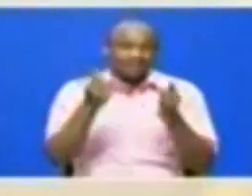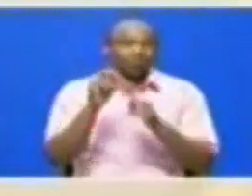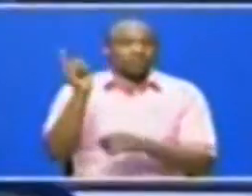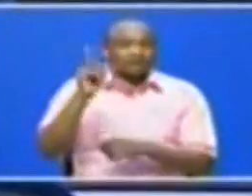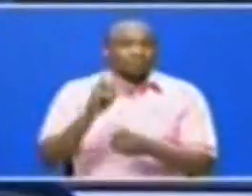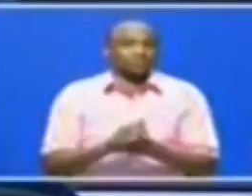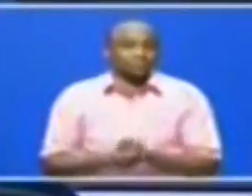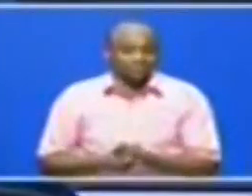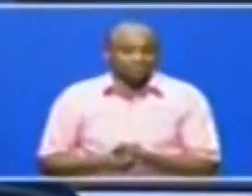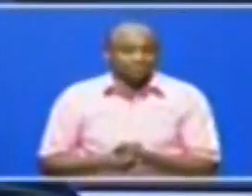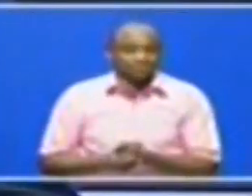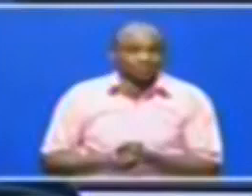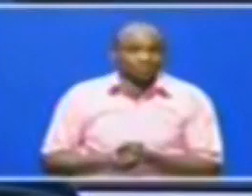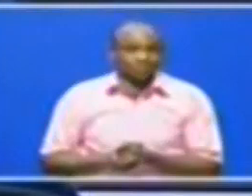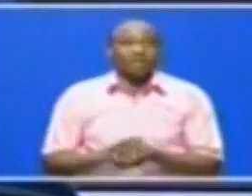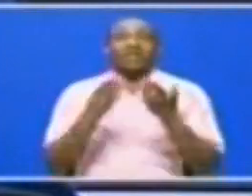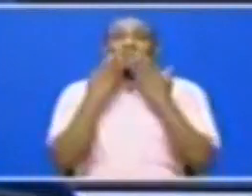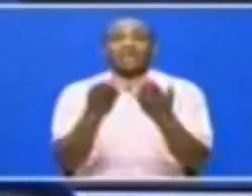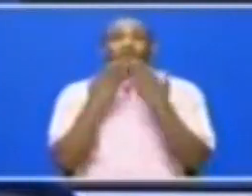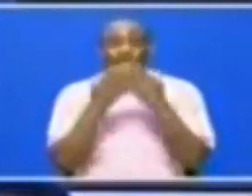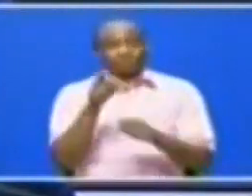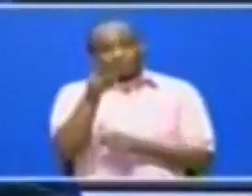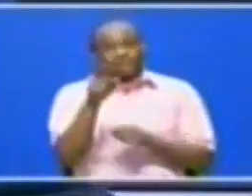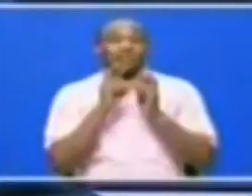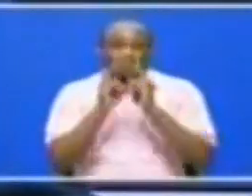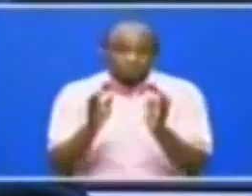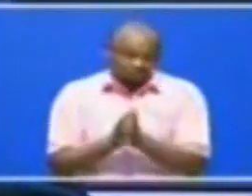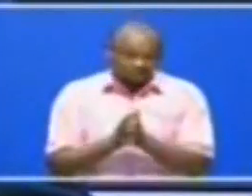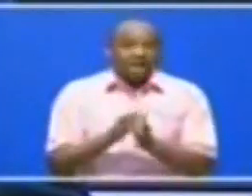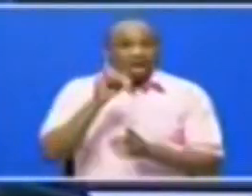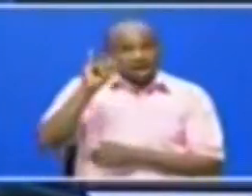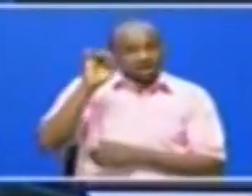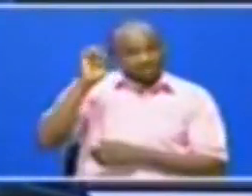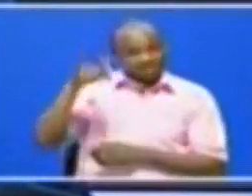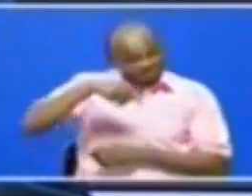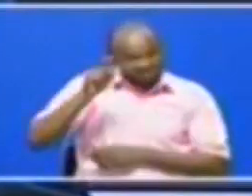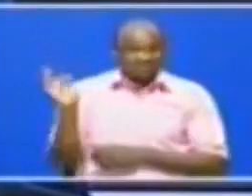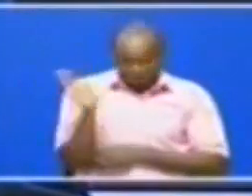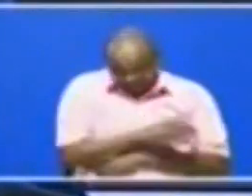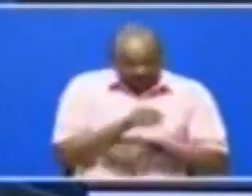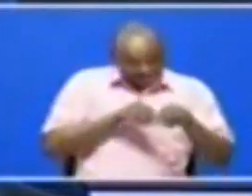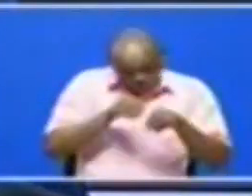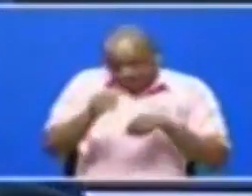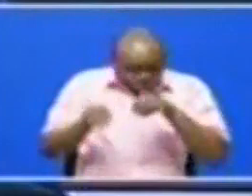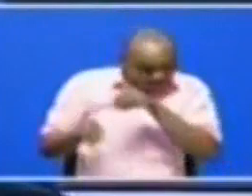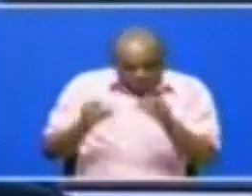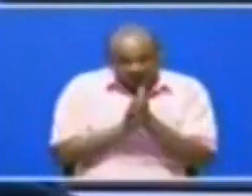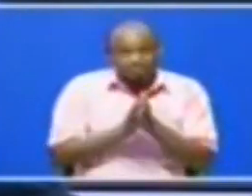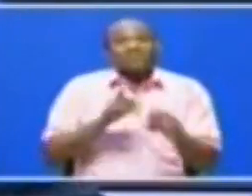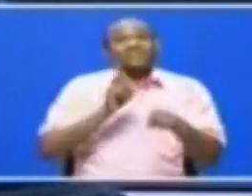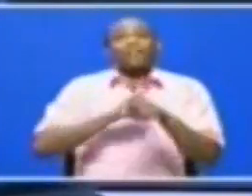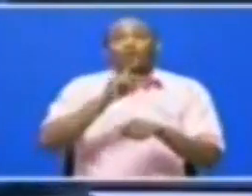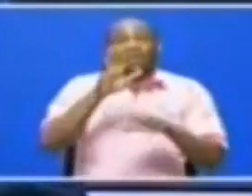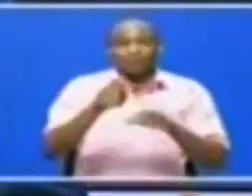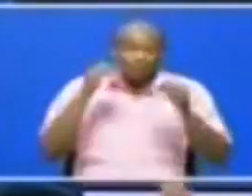Nairobi. Thank you, Murimi, for that report. Of course, IEBC have to go back to the drawing board as directed by the Supreme Court